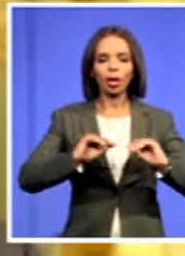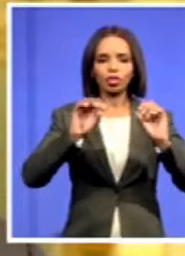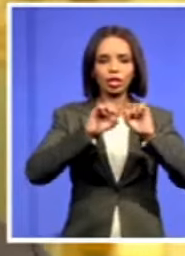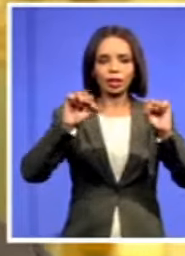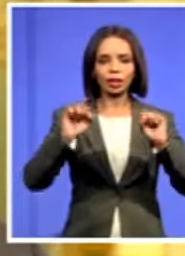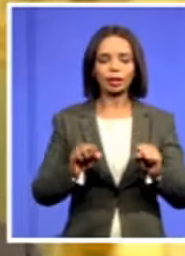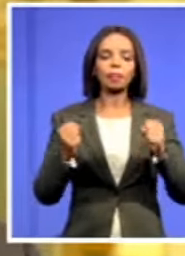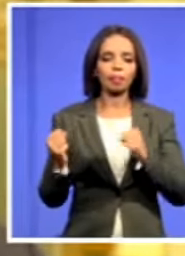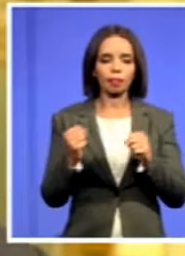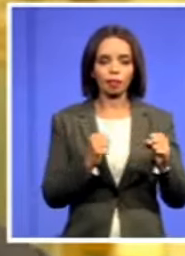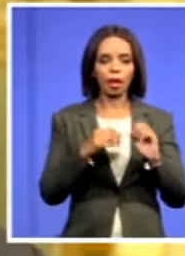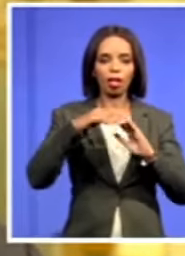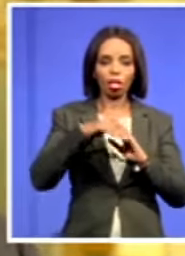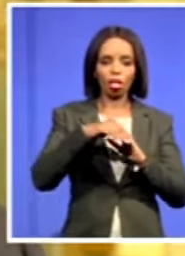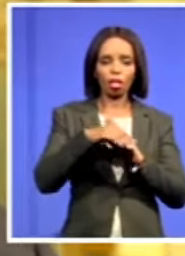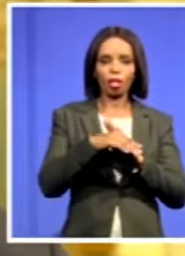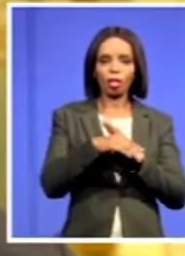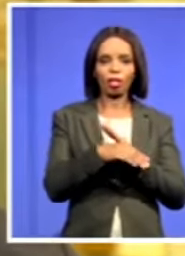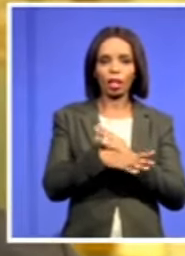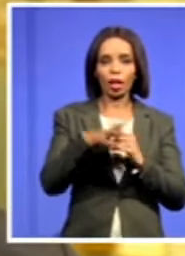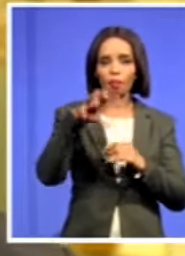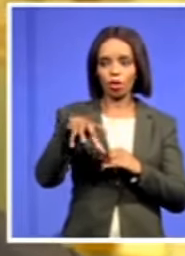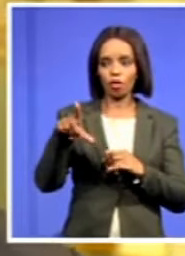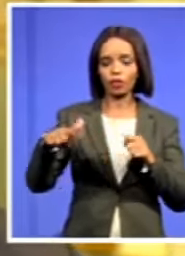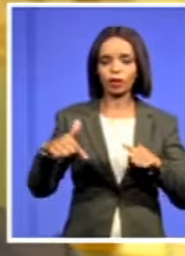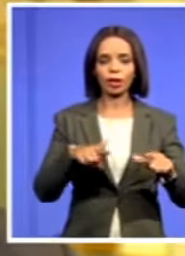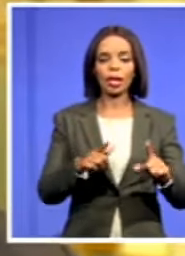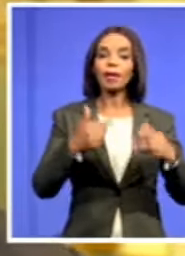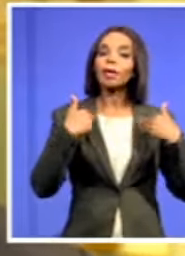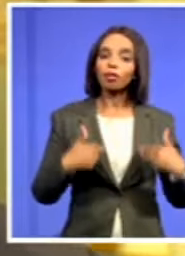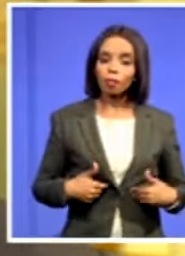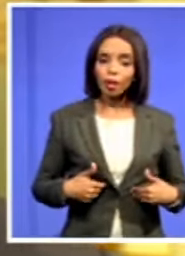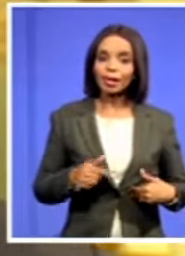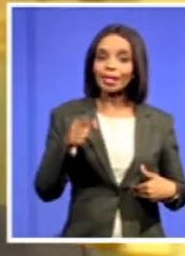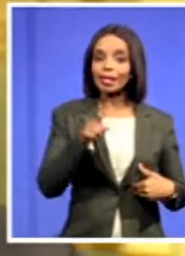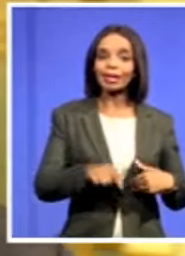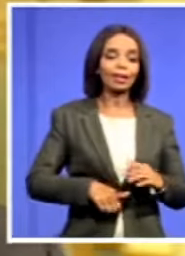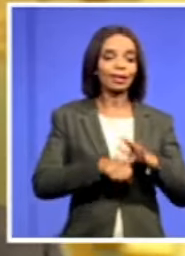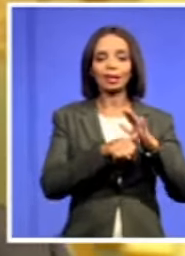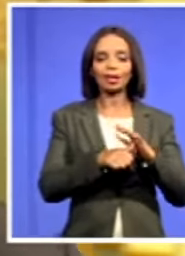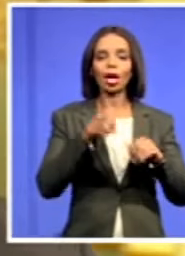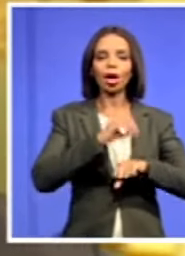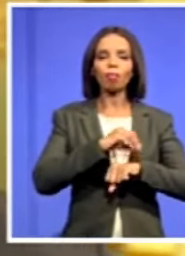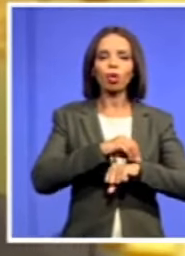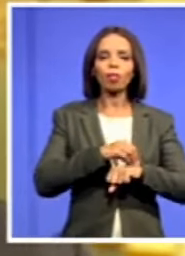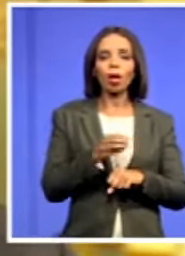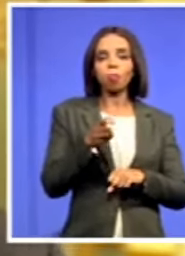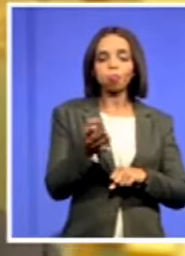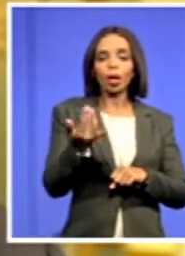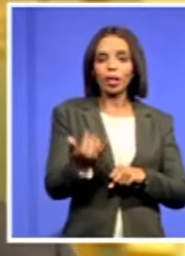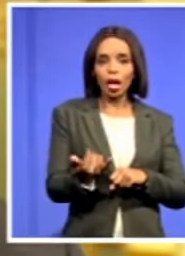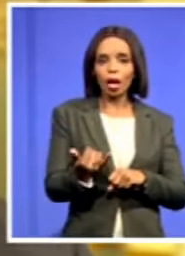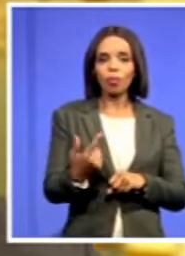me, that is not the panacea to these problems that are besieging the department. I think what is needed is